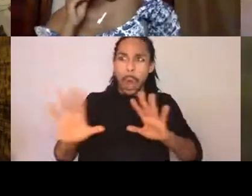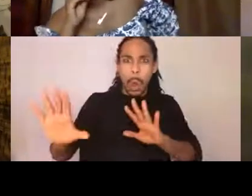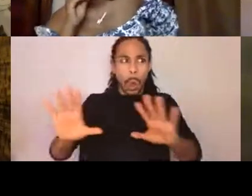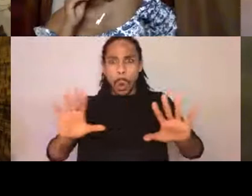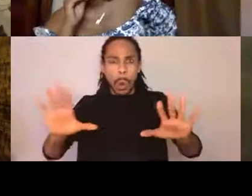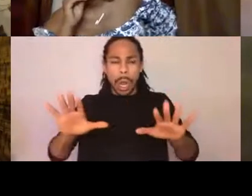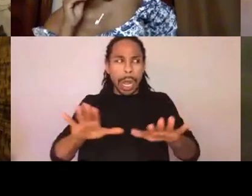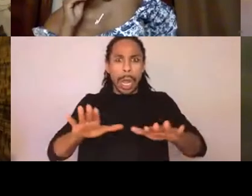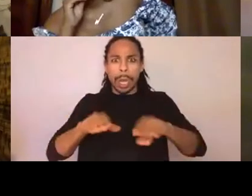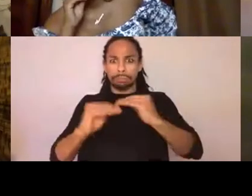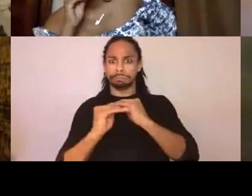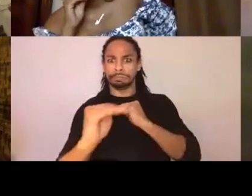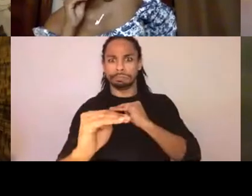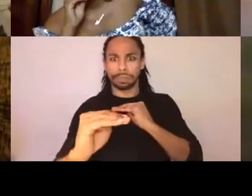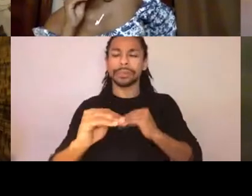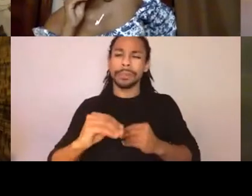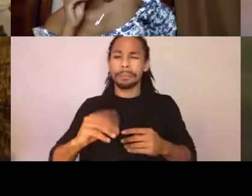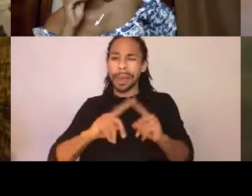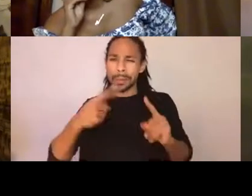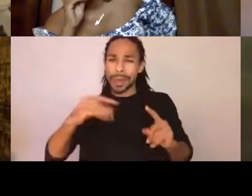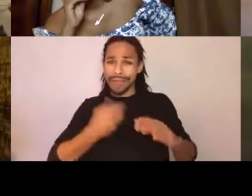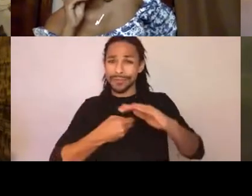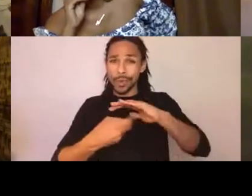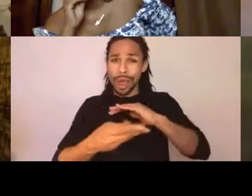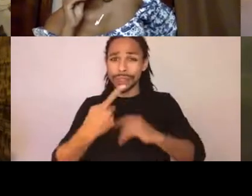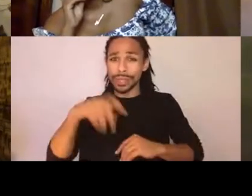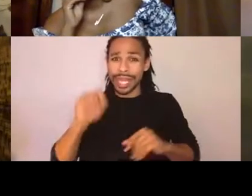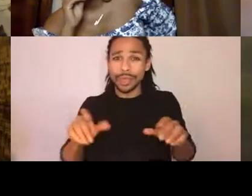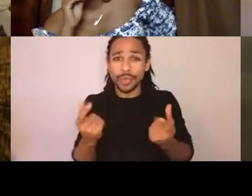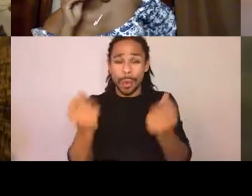and we can do multiple things at the same time.